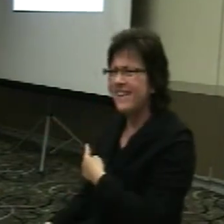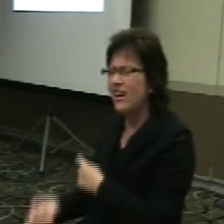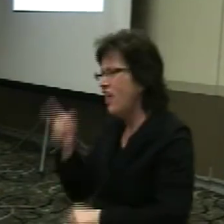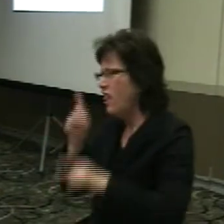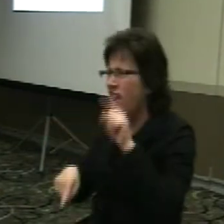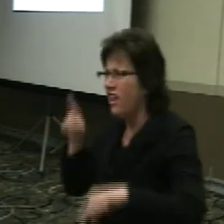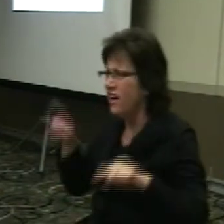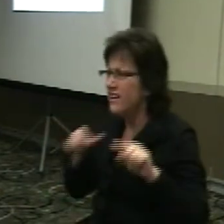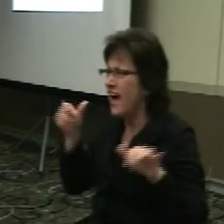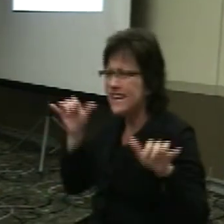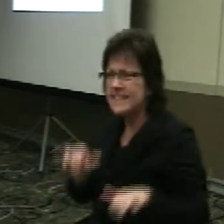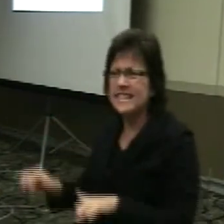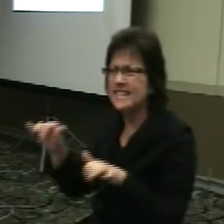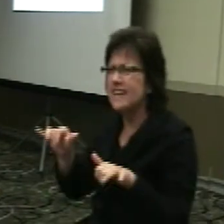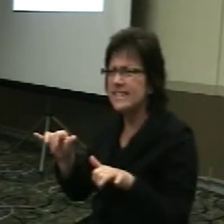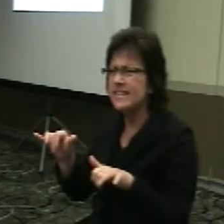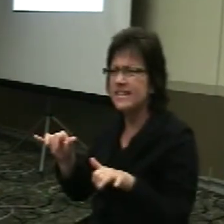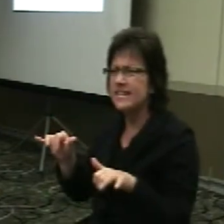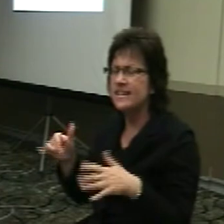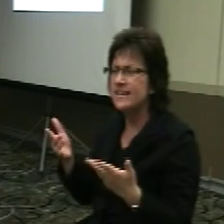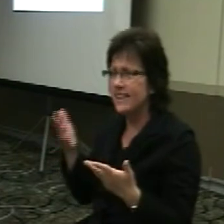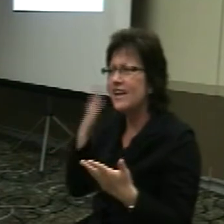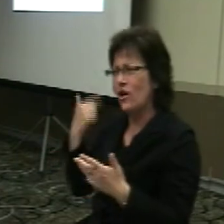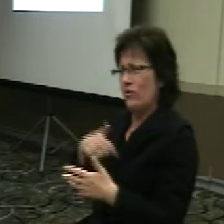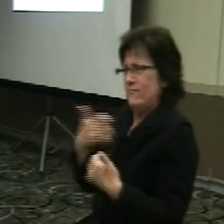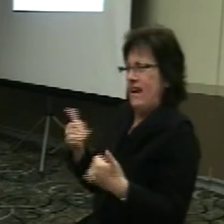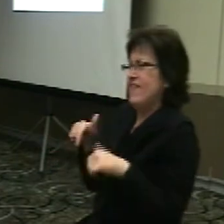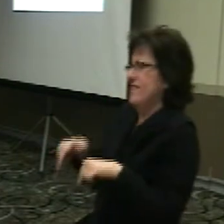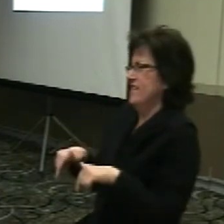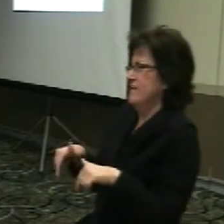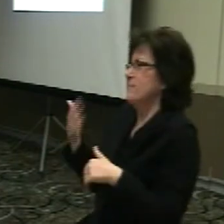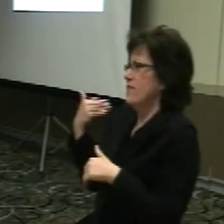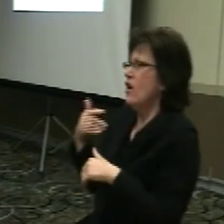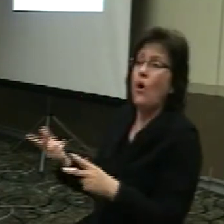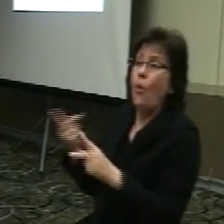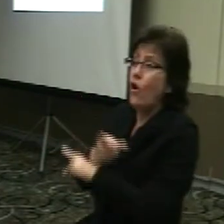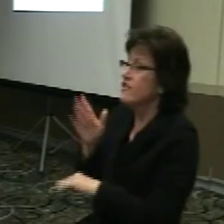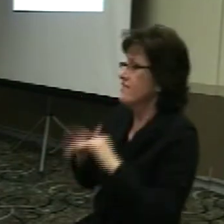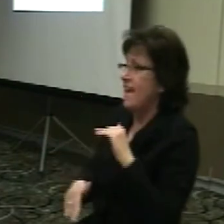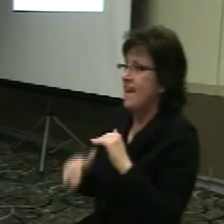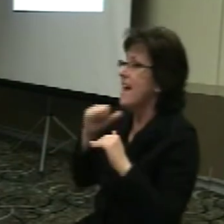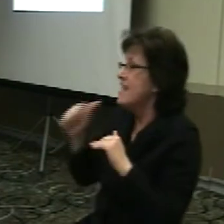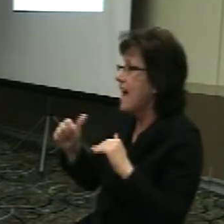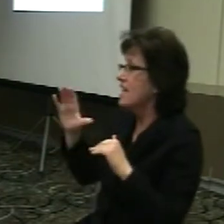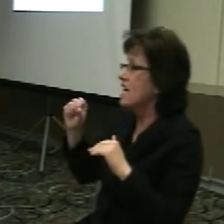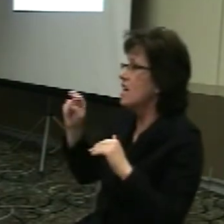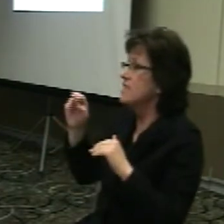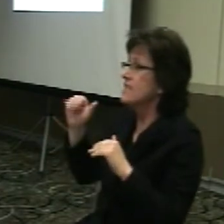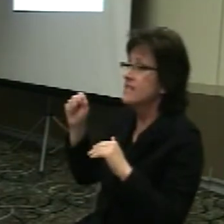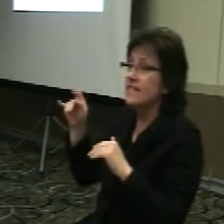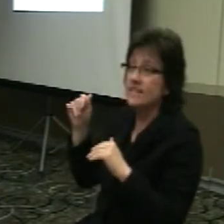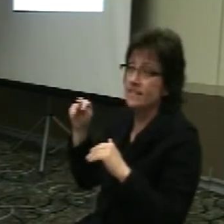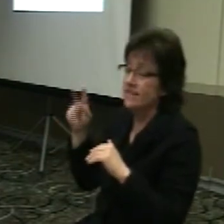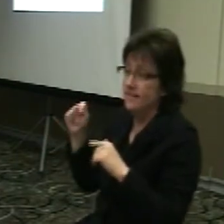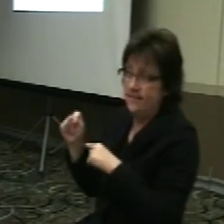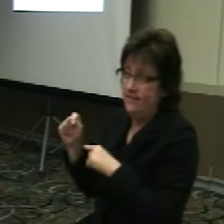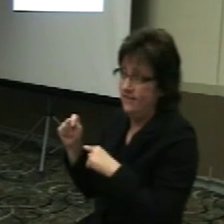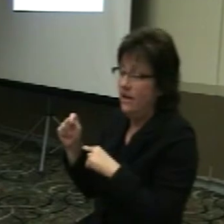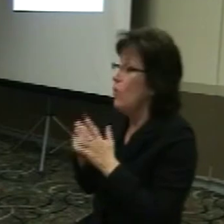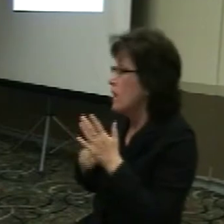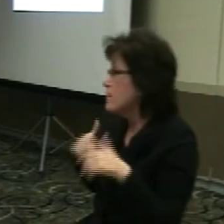Inconsistent. All right, and I know we've played this before. It's even worse than inconsistent. I am actually